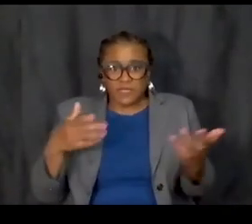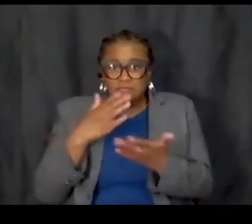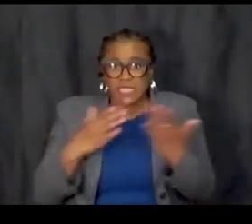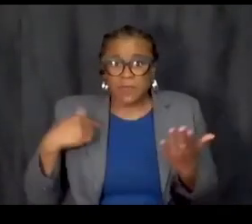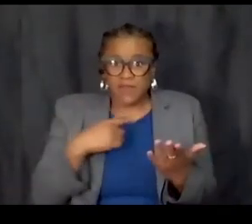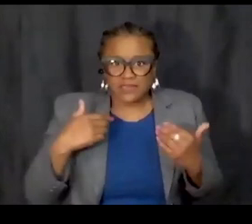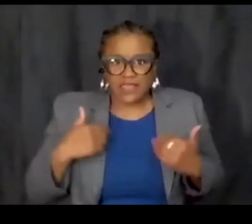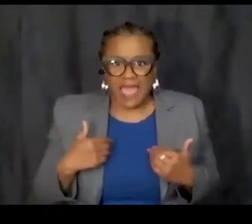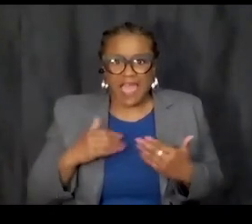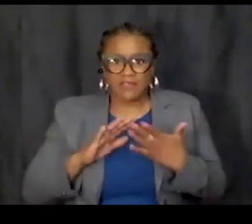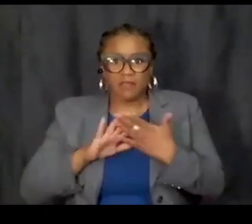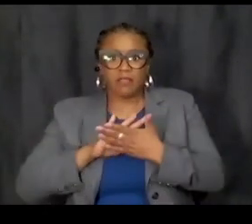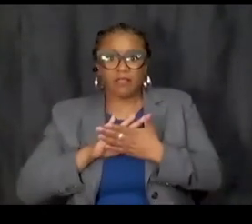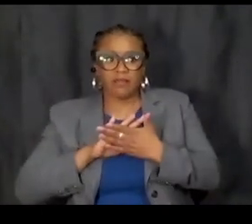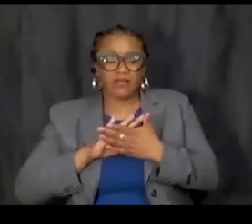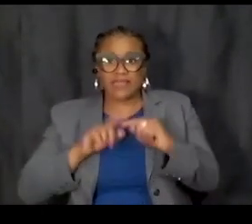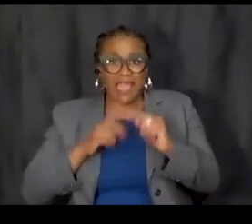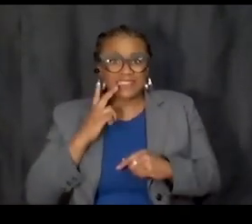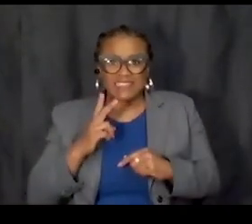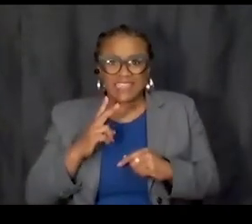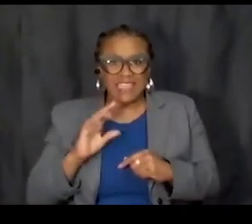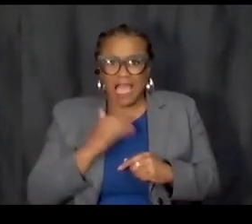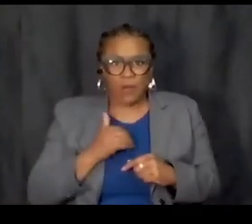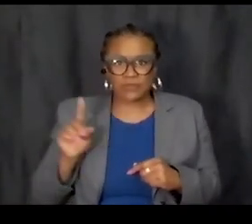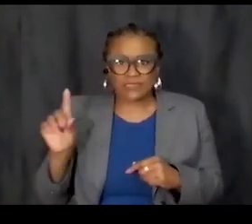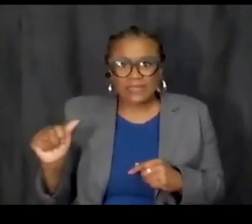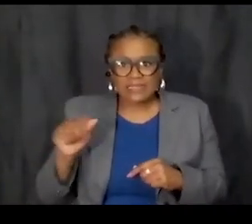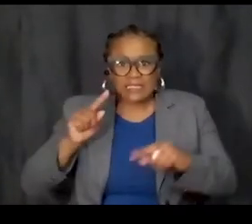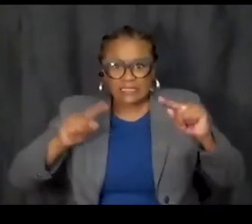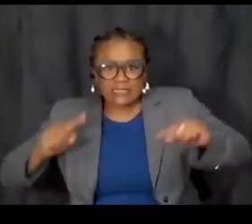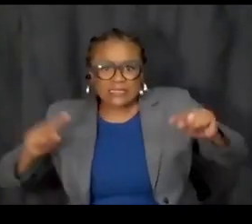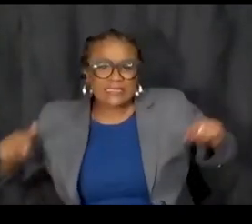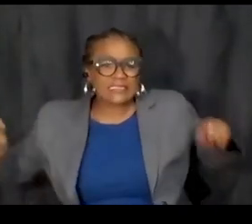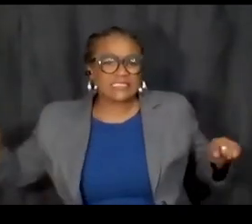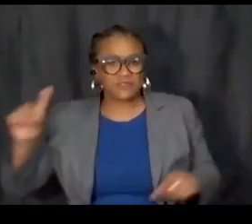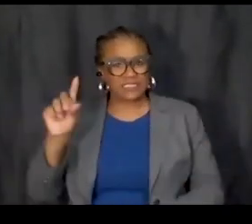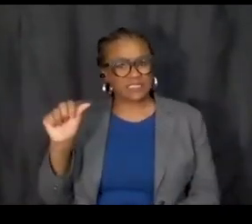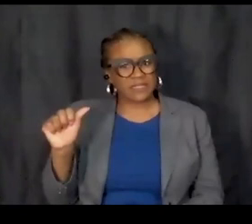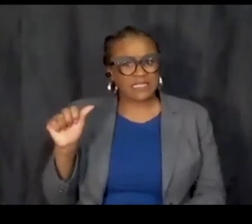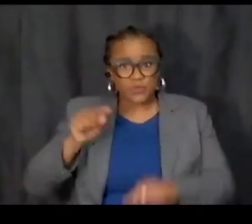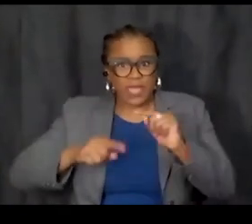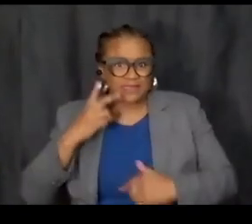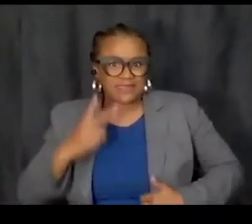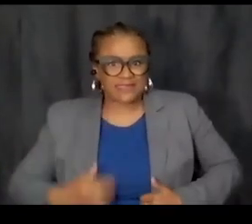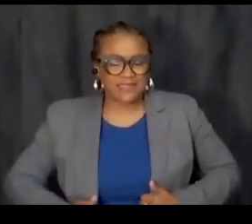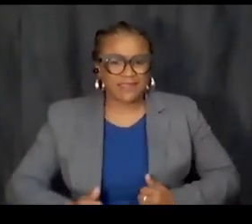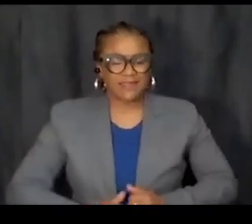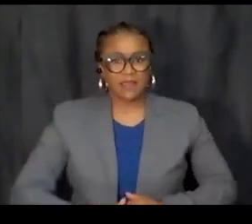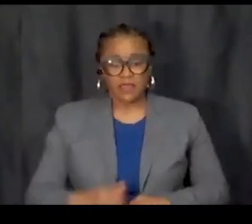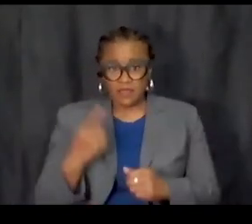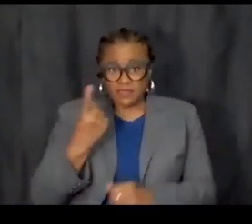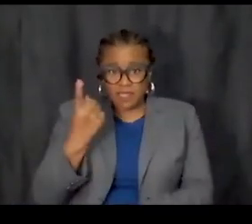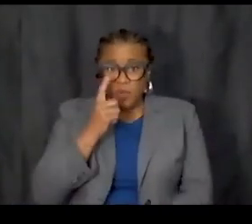valences, multivalences of difference, of disability. And as someone who has one that is